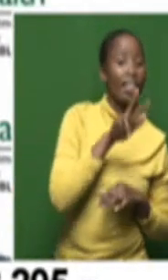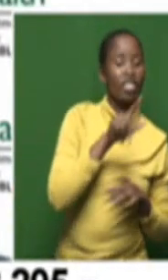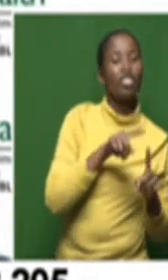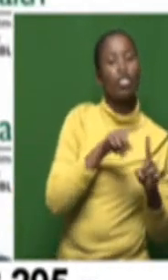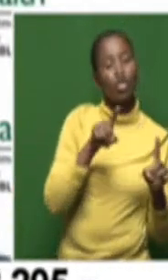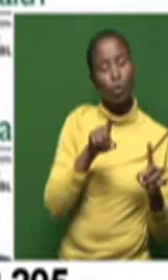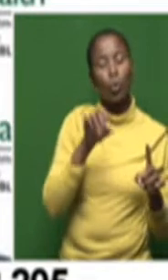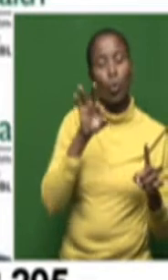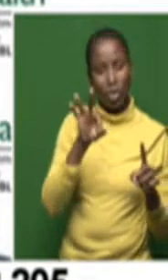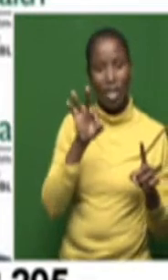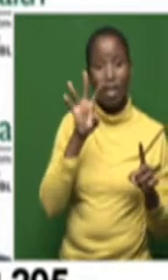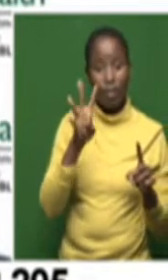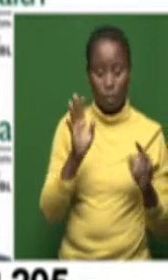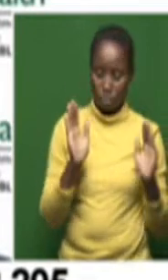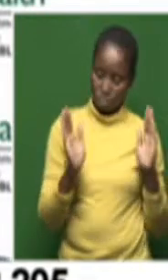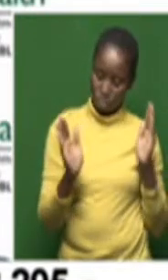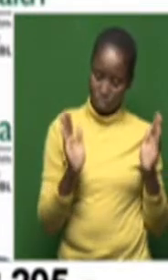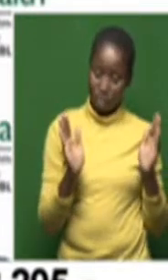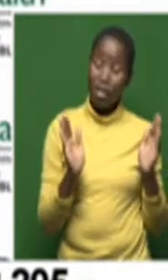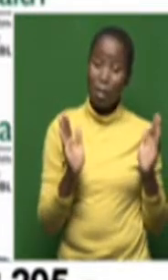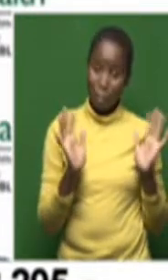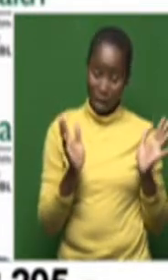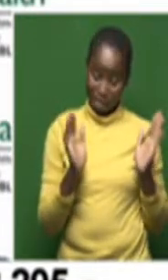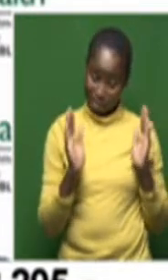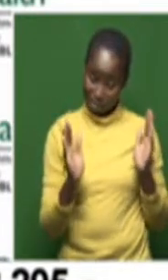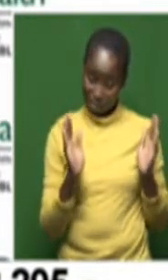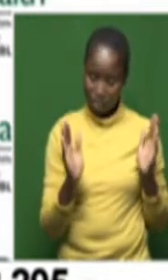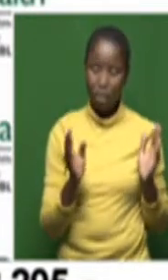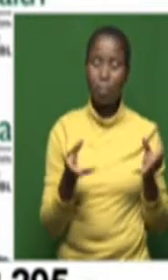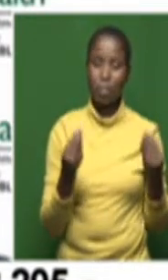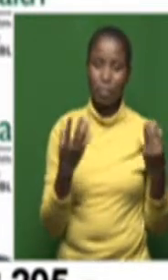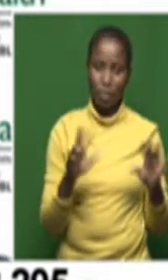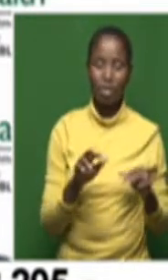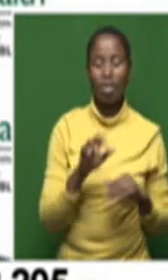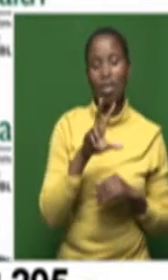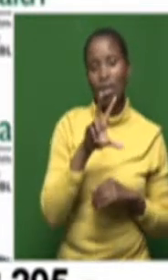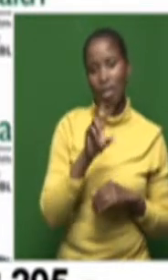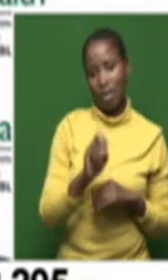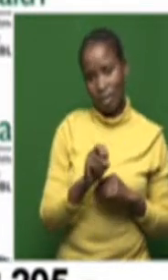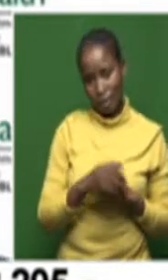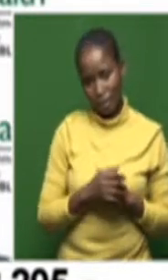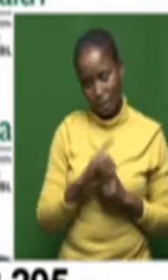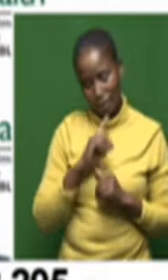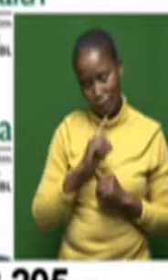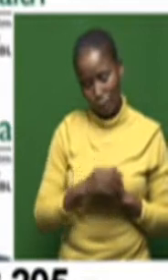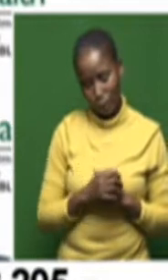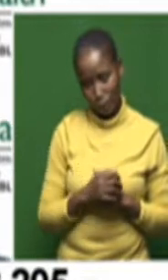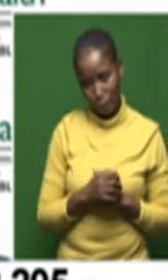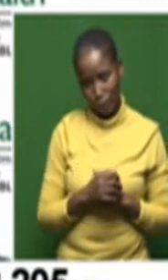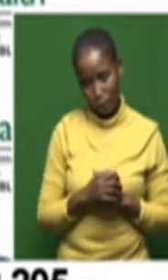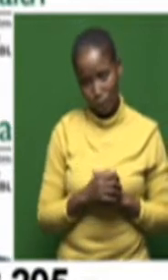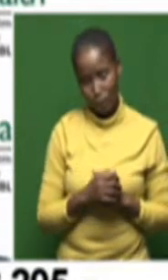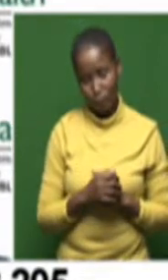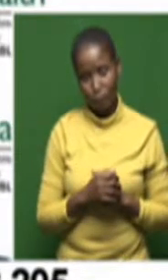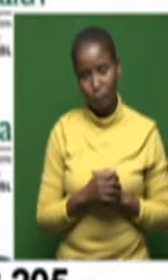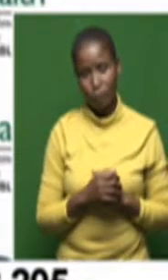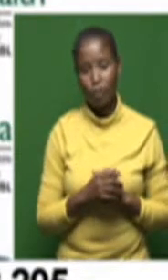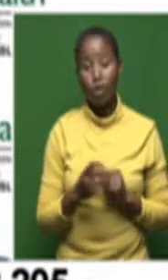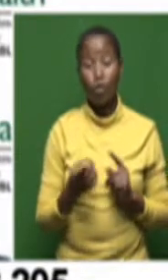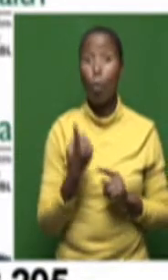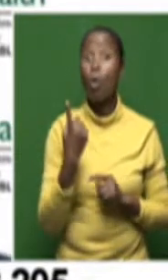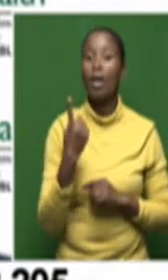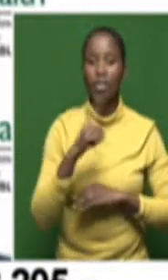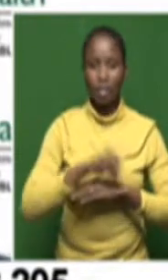vaccination, but just in the category of 18 to 34, we vaccinated 81,000 in one